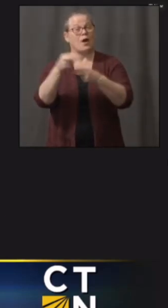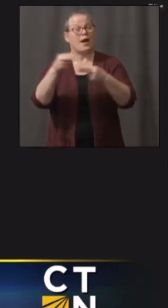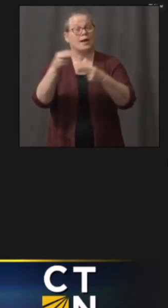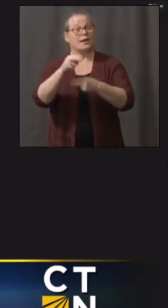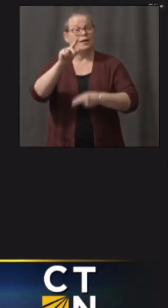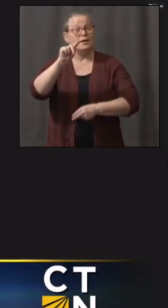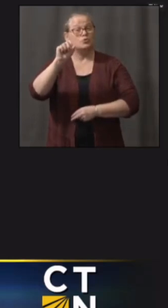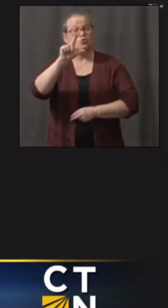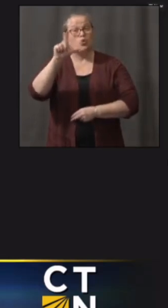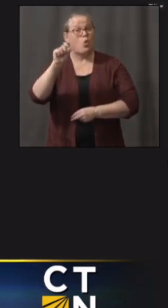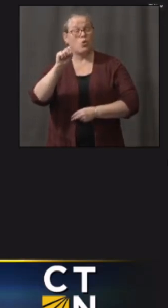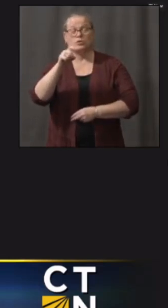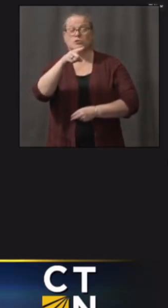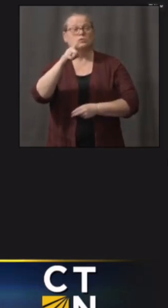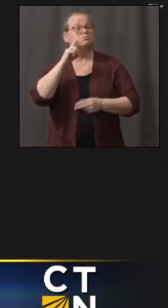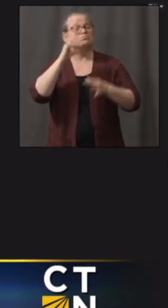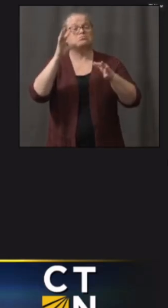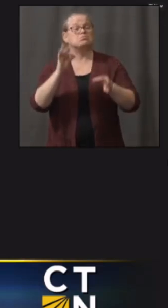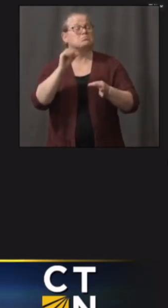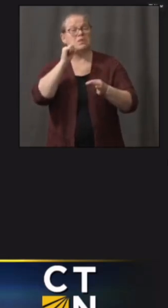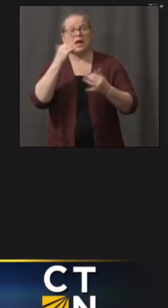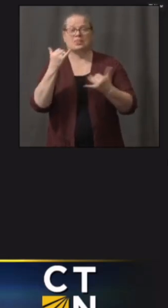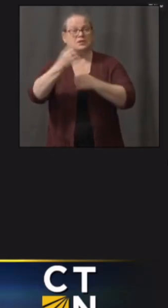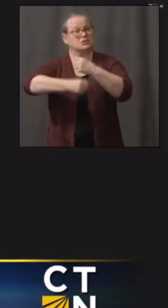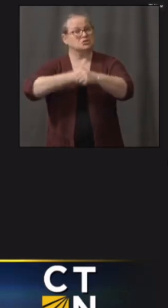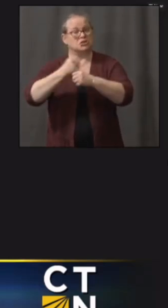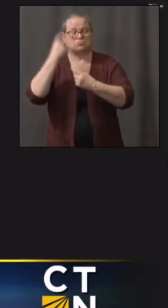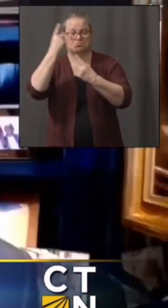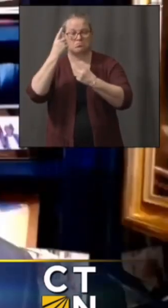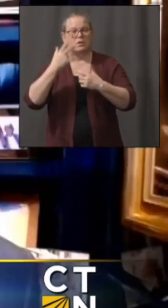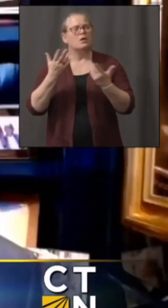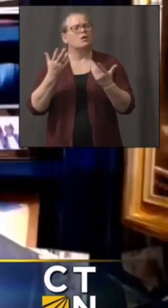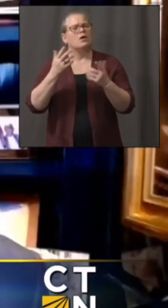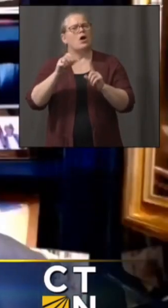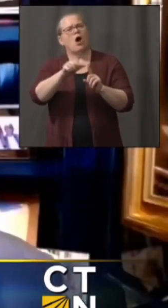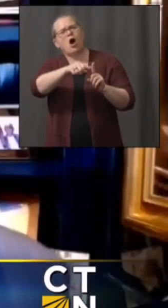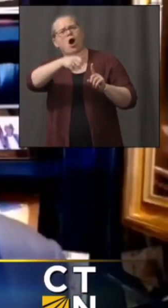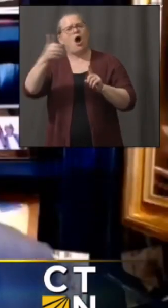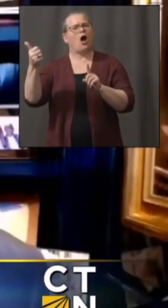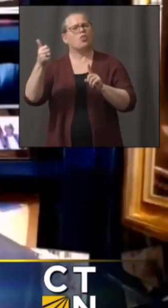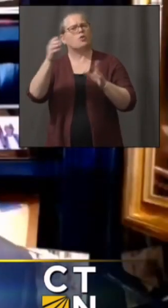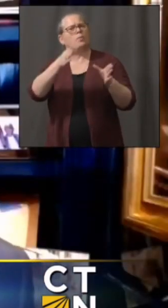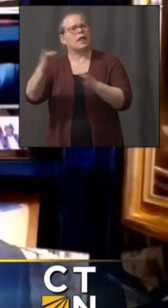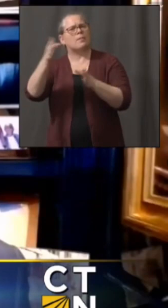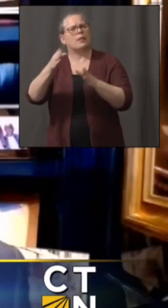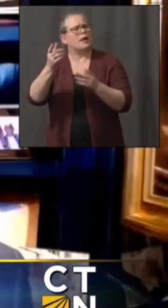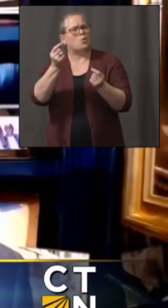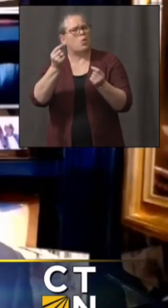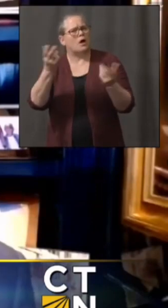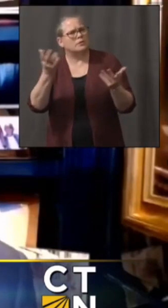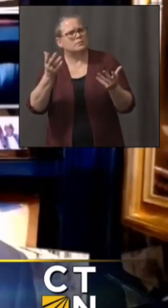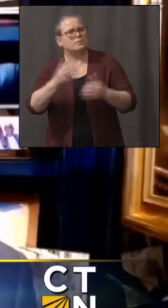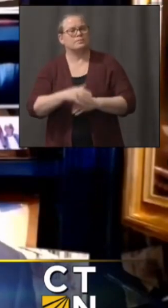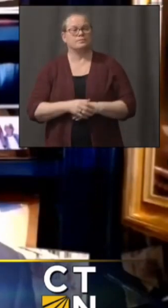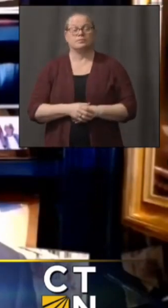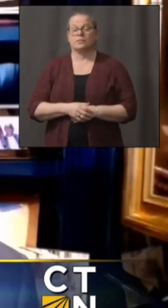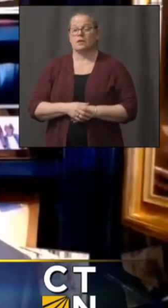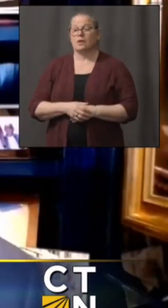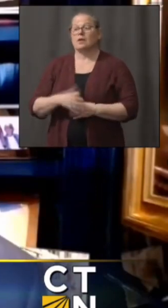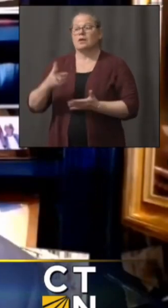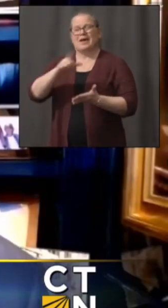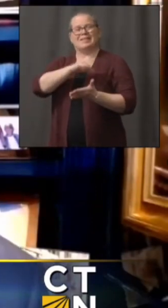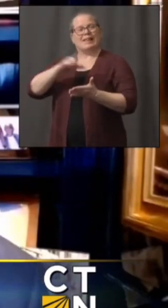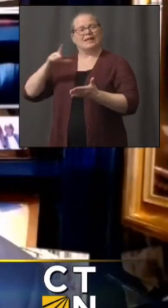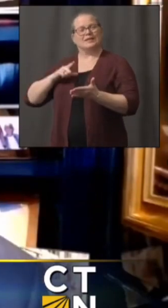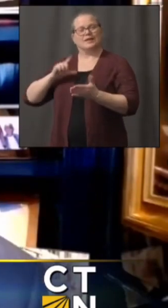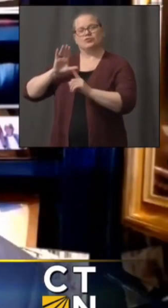What alternatives are you considering? I'm going to sit down with the transportation chairman and the legislature in